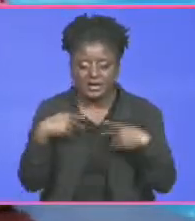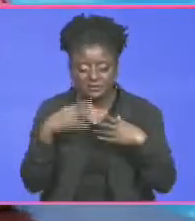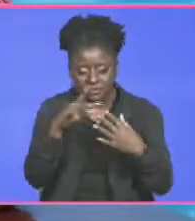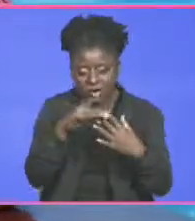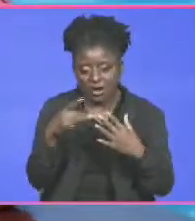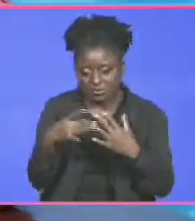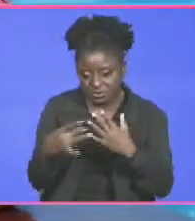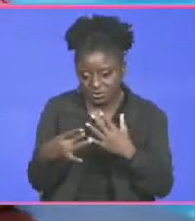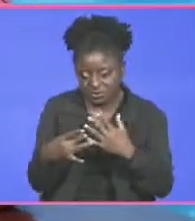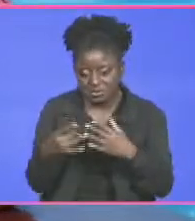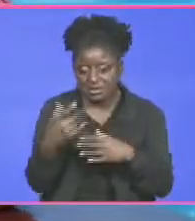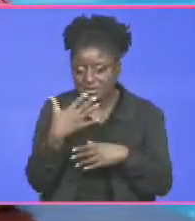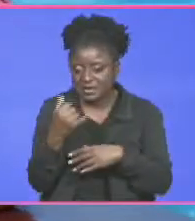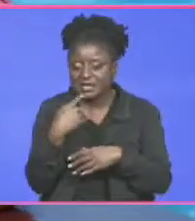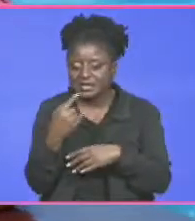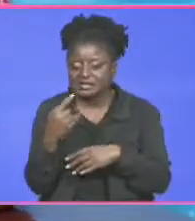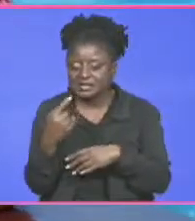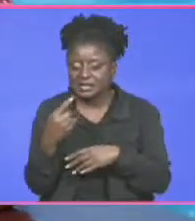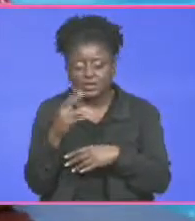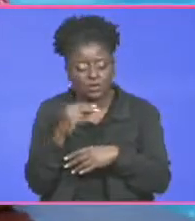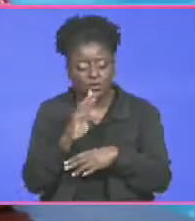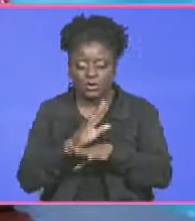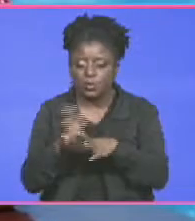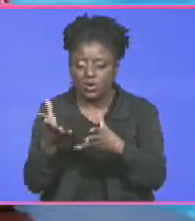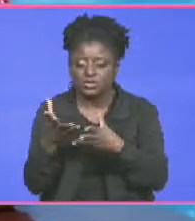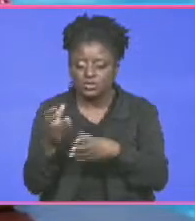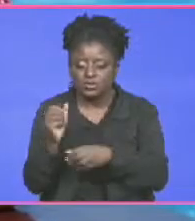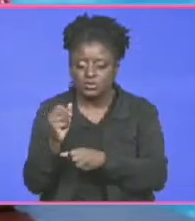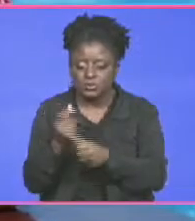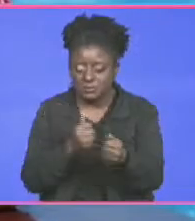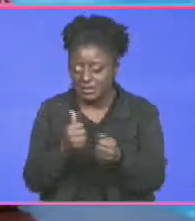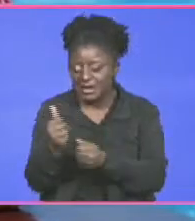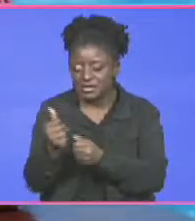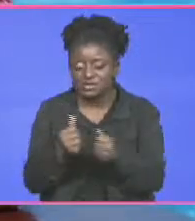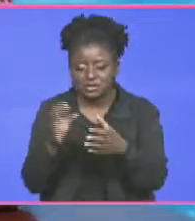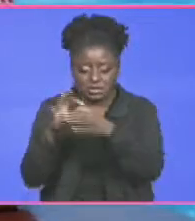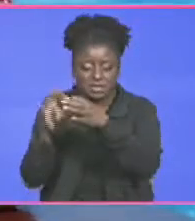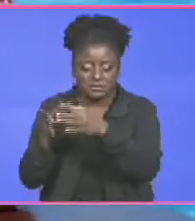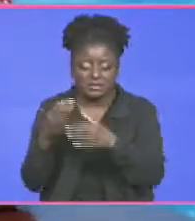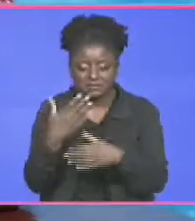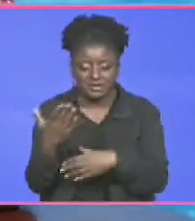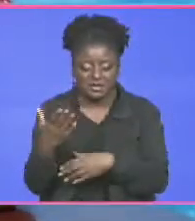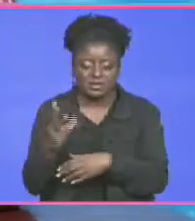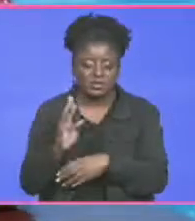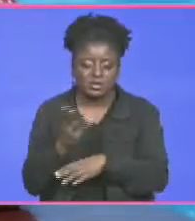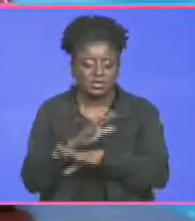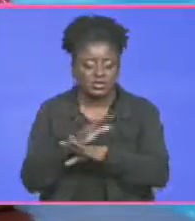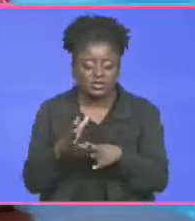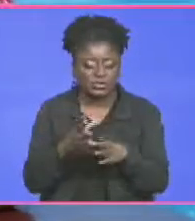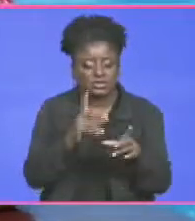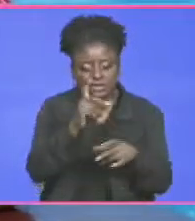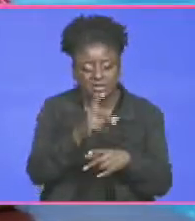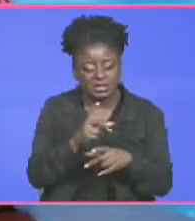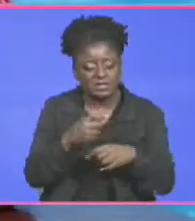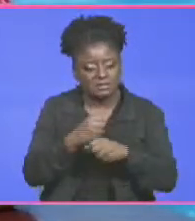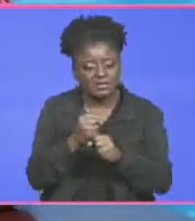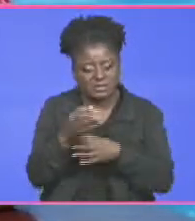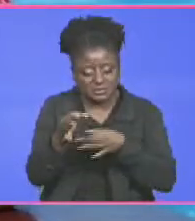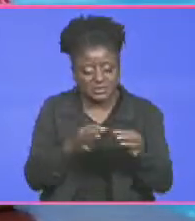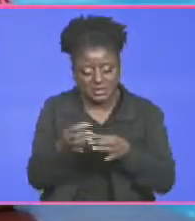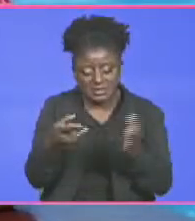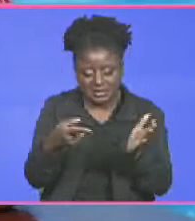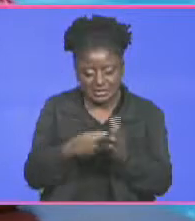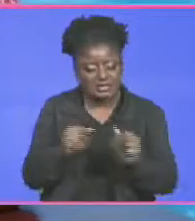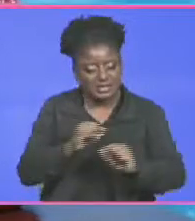you running the Olympic affairs of the country anymore. And we'll accept our fate and move on. I mean, and we don't need, let me make this very clear to my colleagues